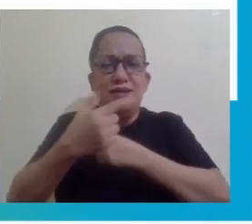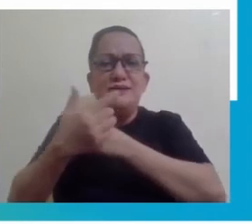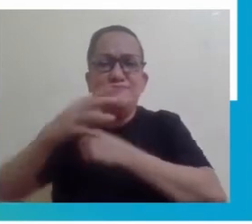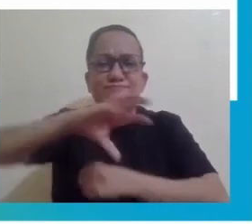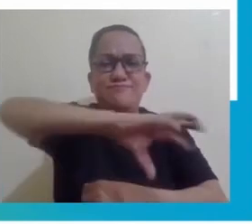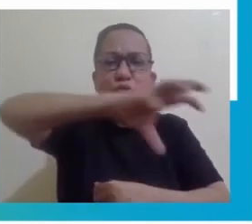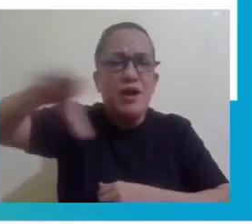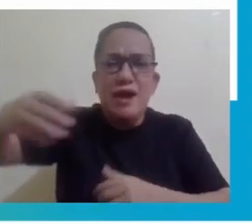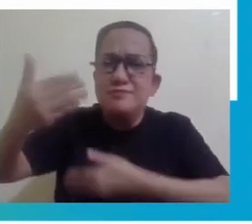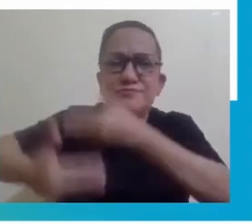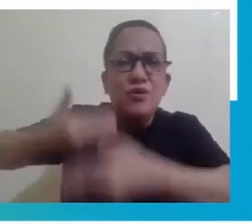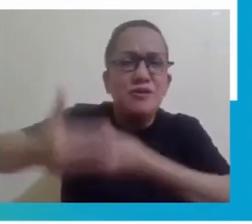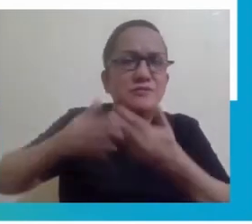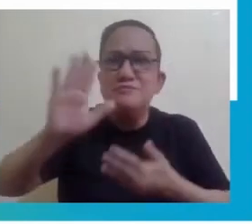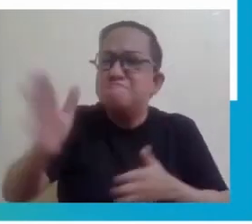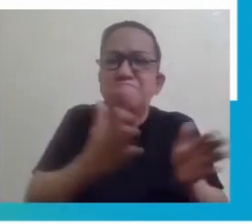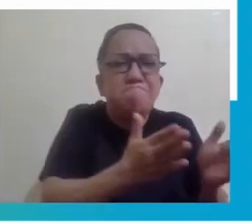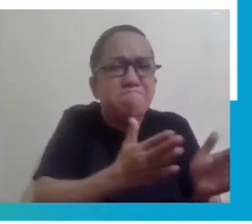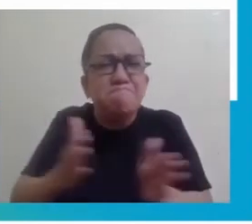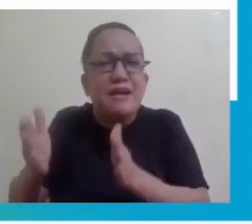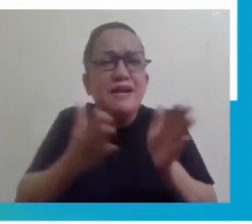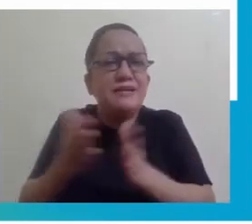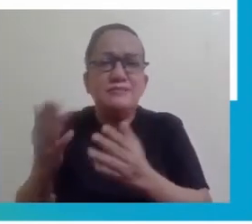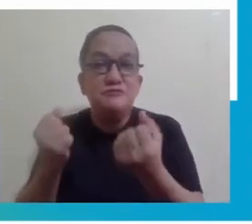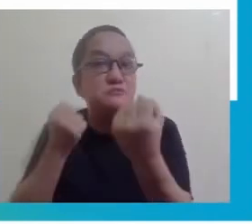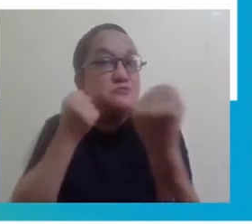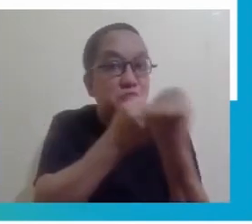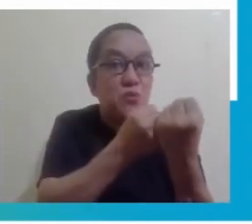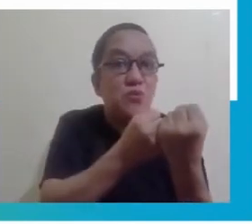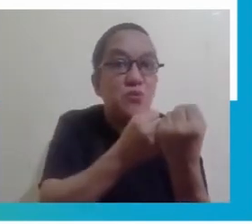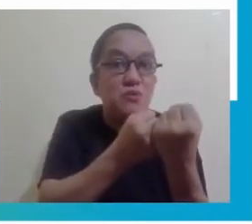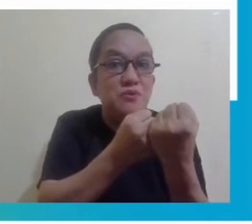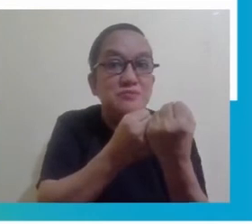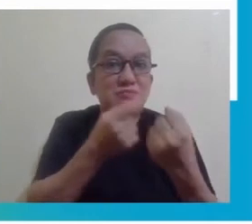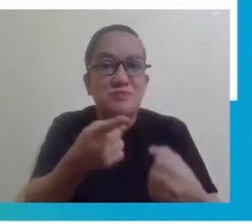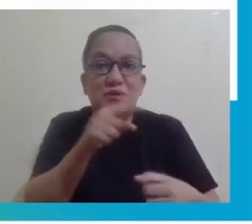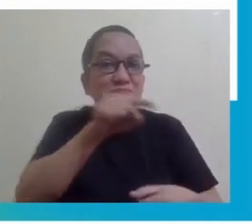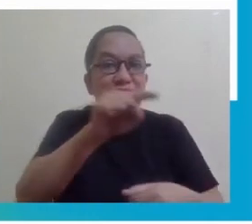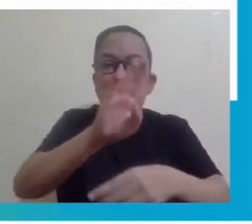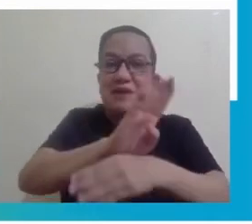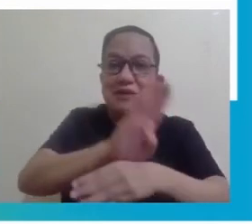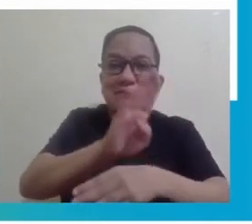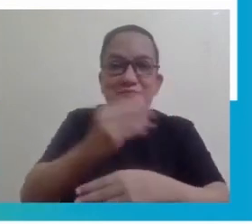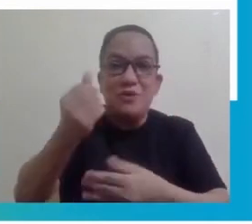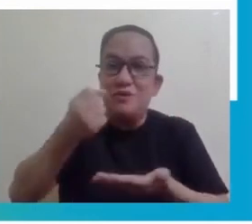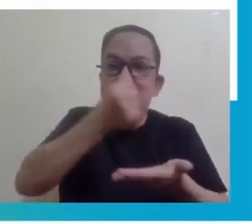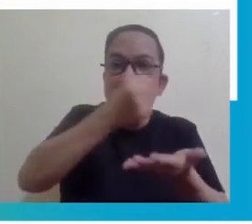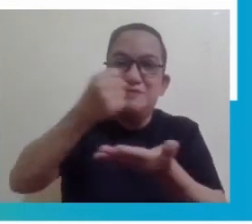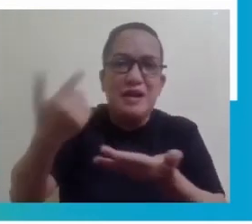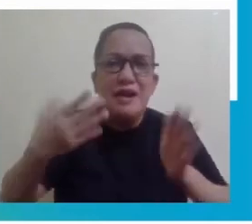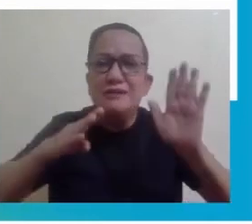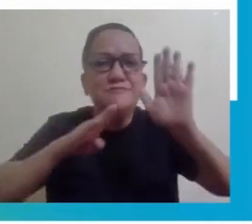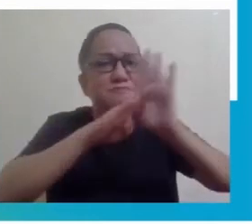projects and investments at a scale that we need to reverse biodiversity loss? So how can the ADB be